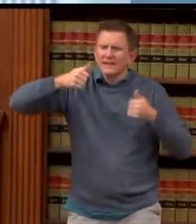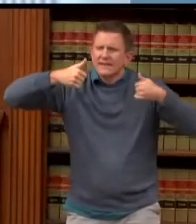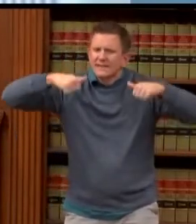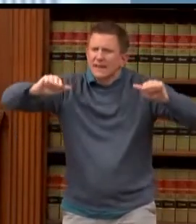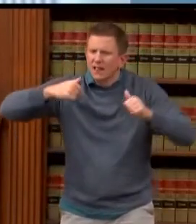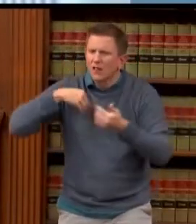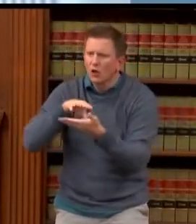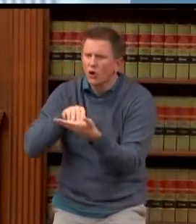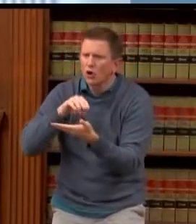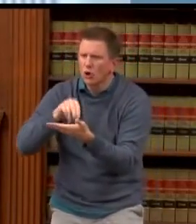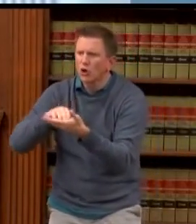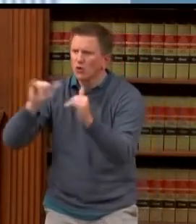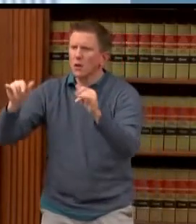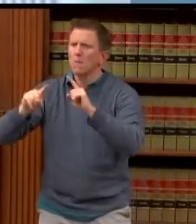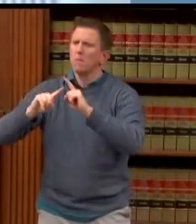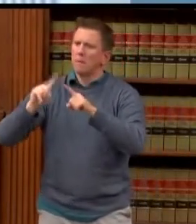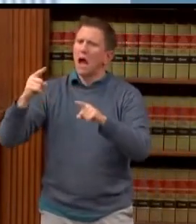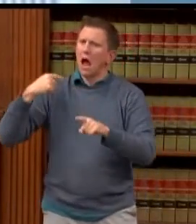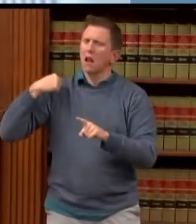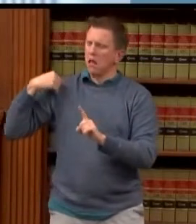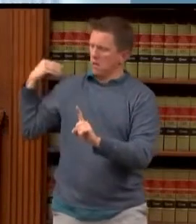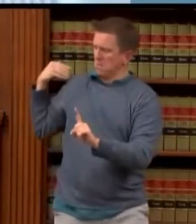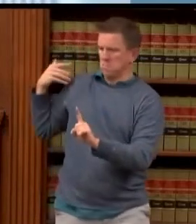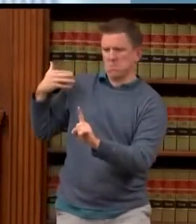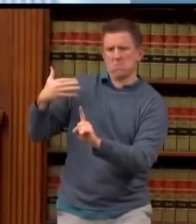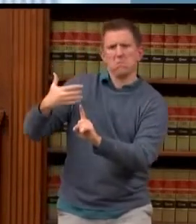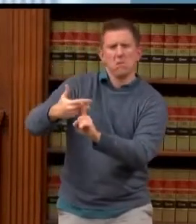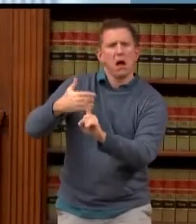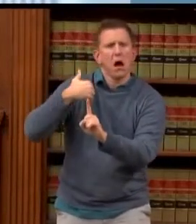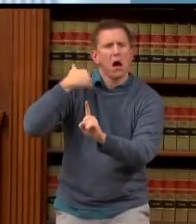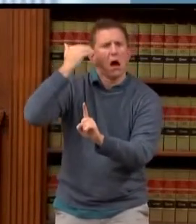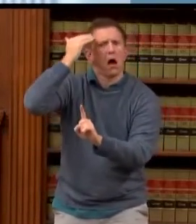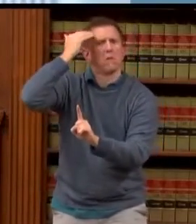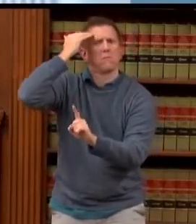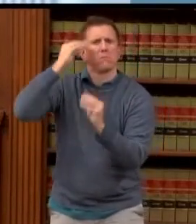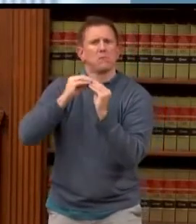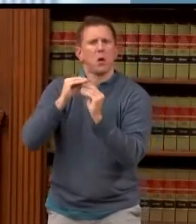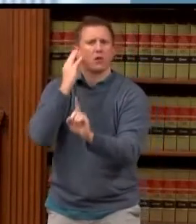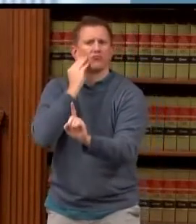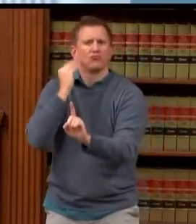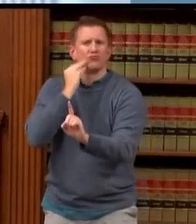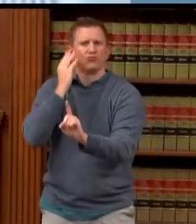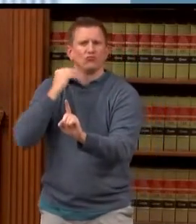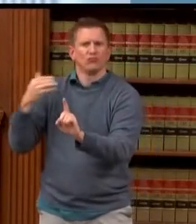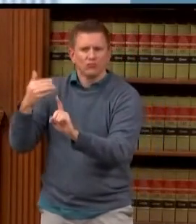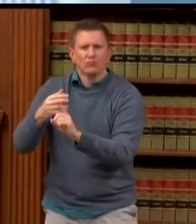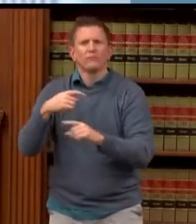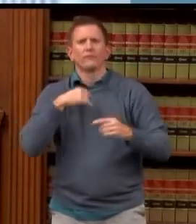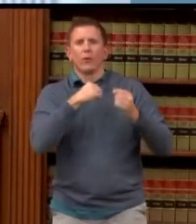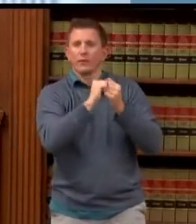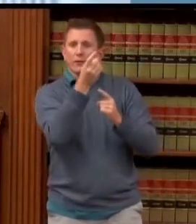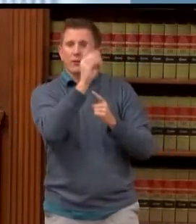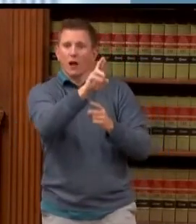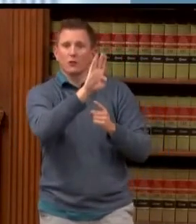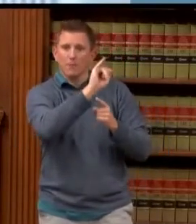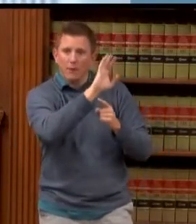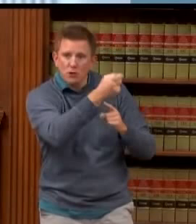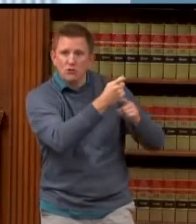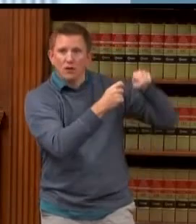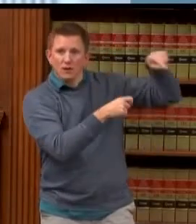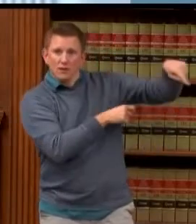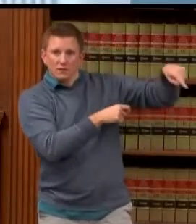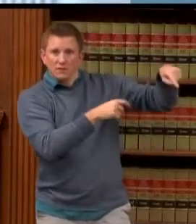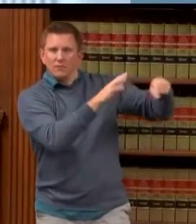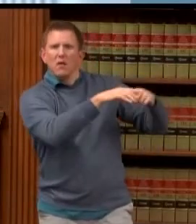And in talking with Dr. Birx and others, my instinct and all of our instincts have been confirmed